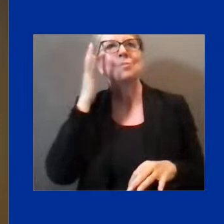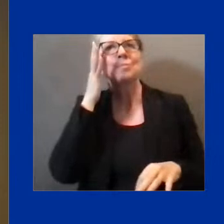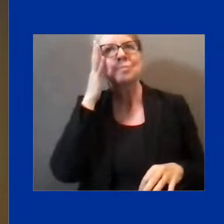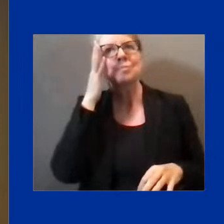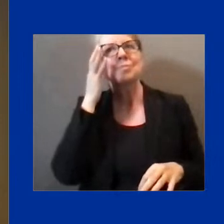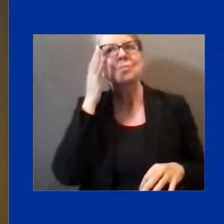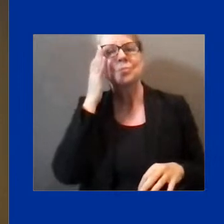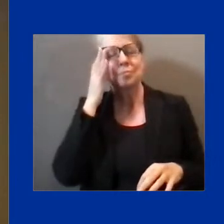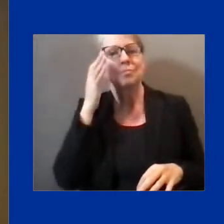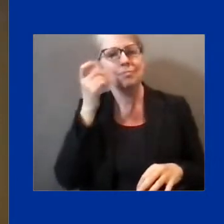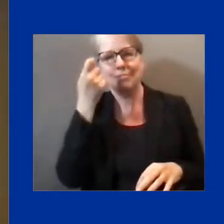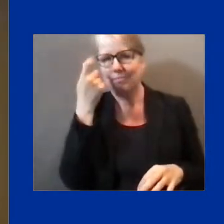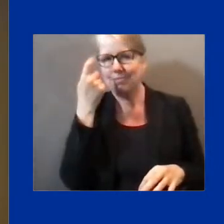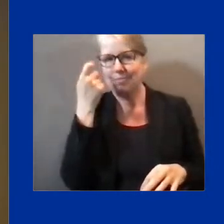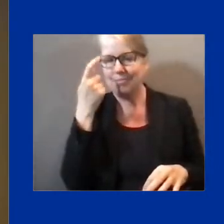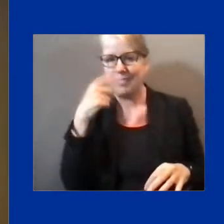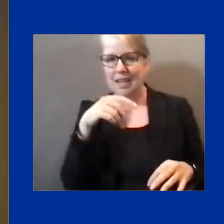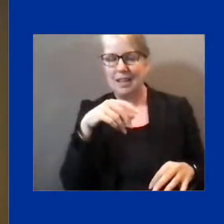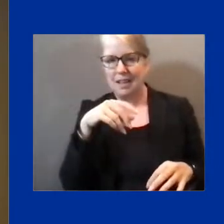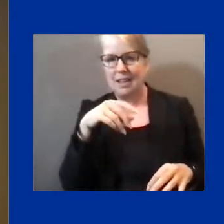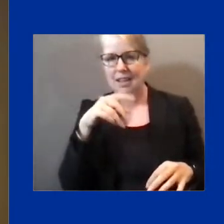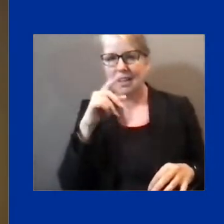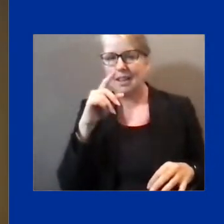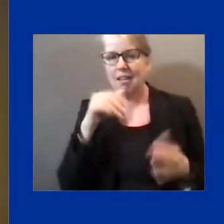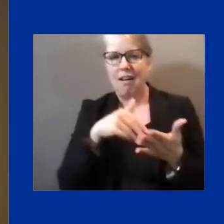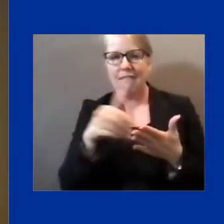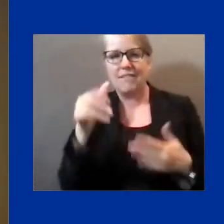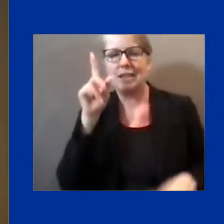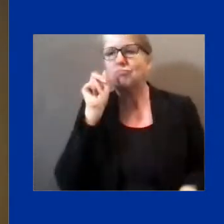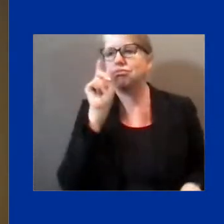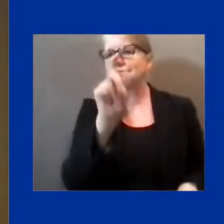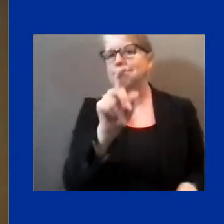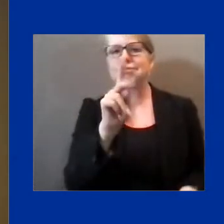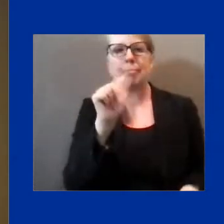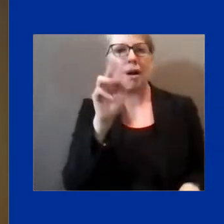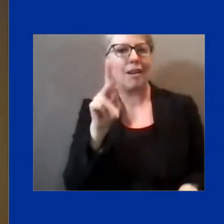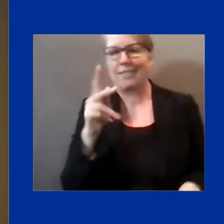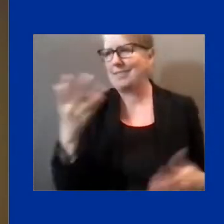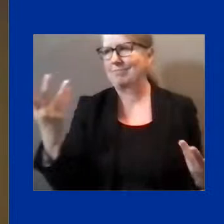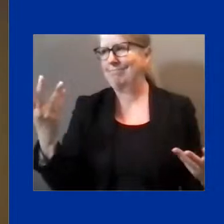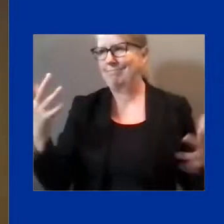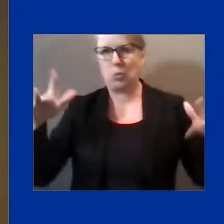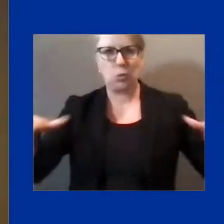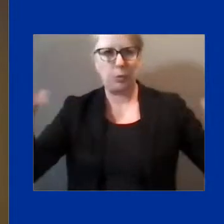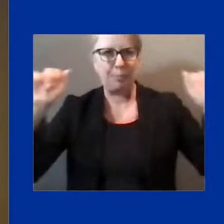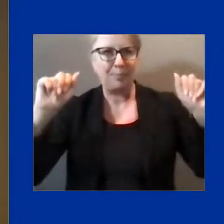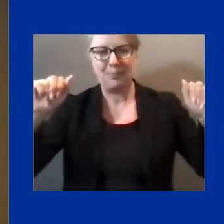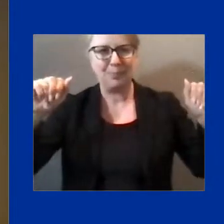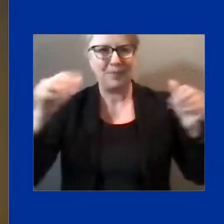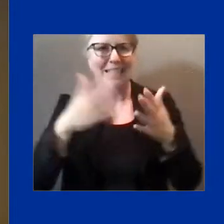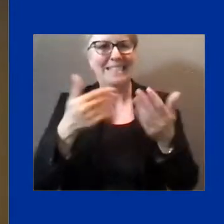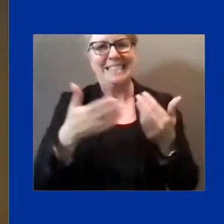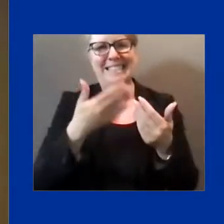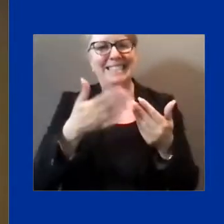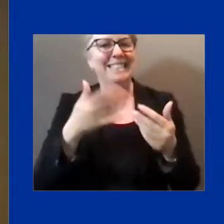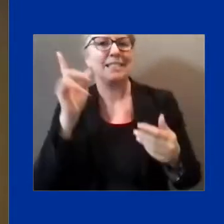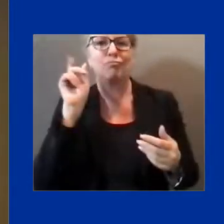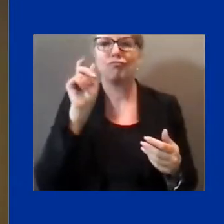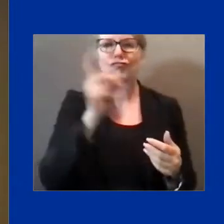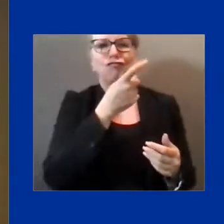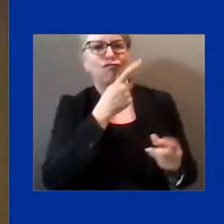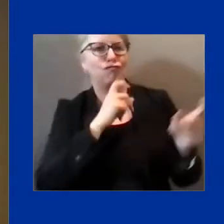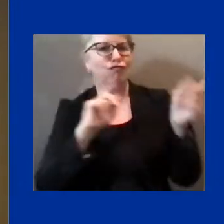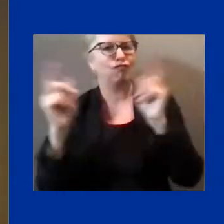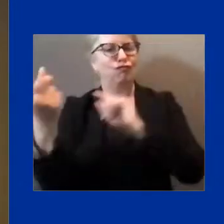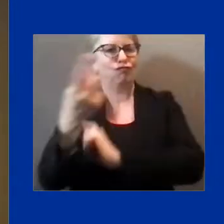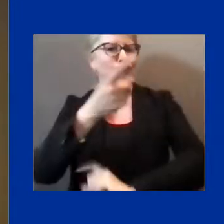Many times you can walk through a park and there's, no one there or very few, and it's very easy just to, walk around each